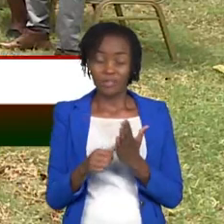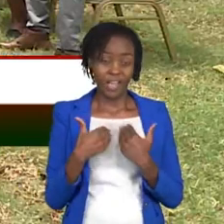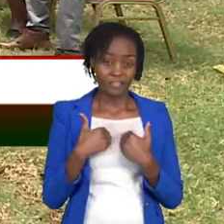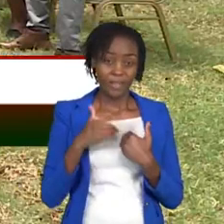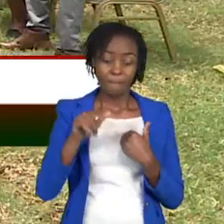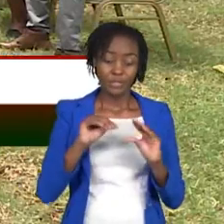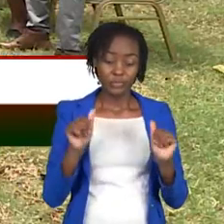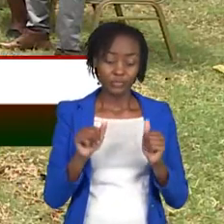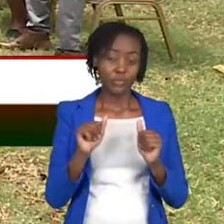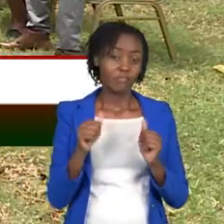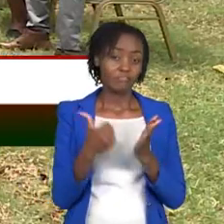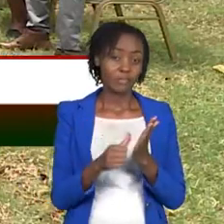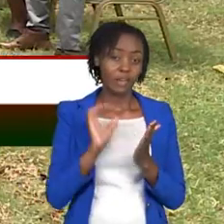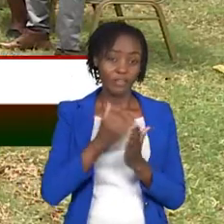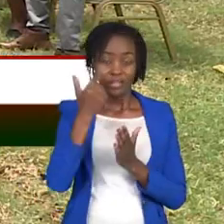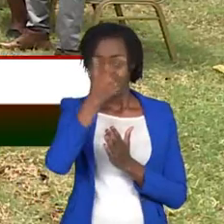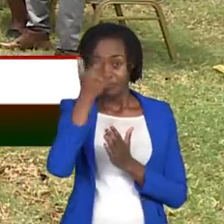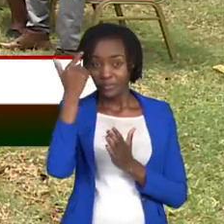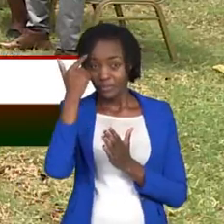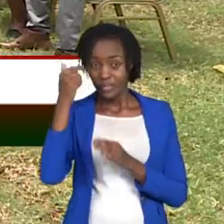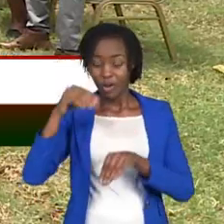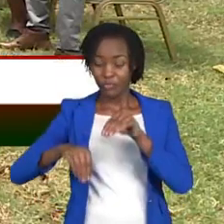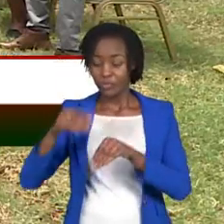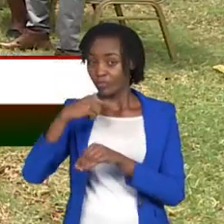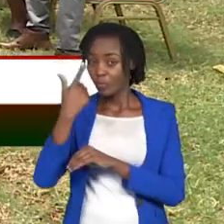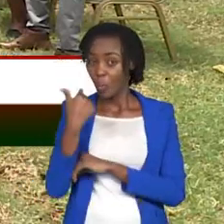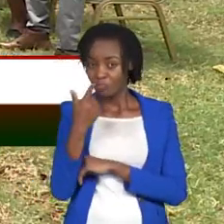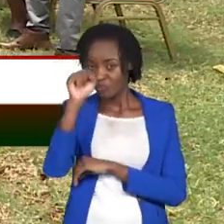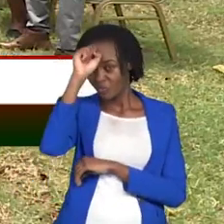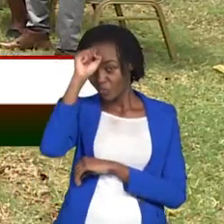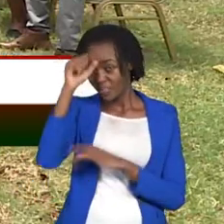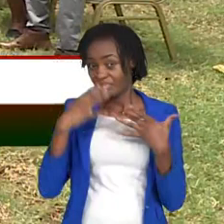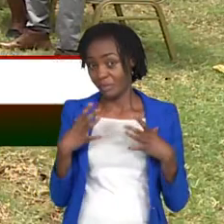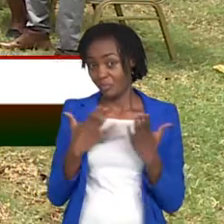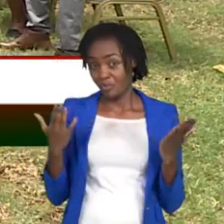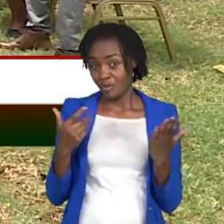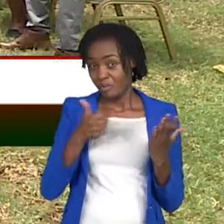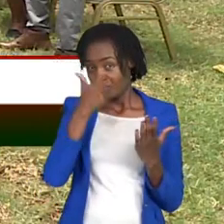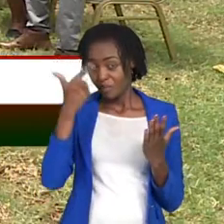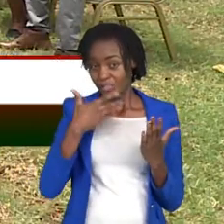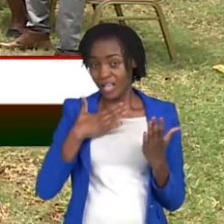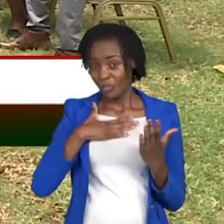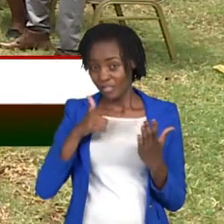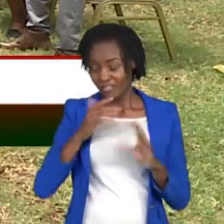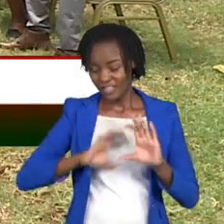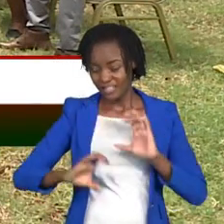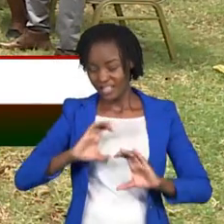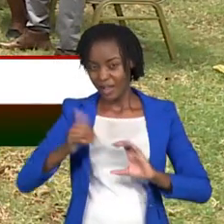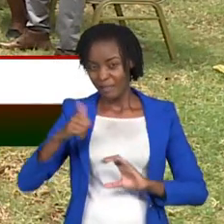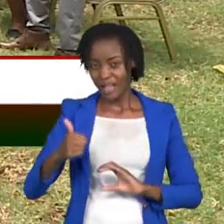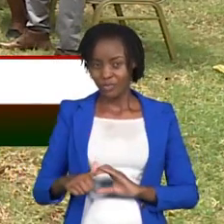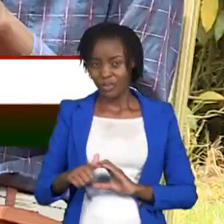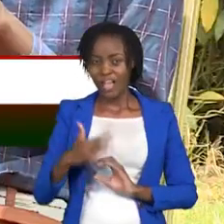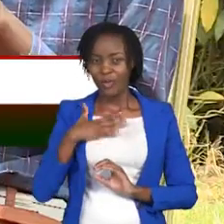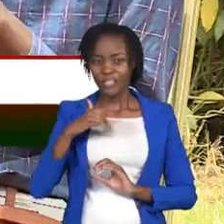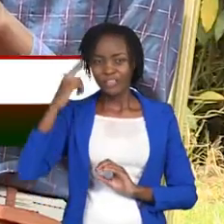because we elect psychopaths. So we also are psychopaths, and we are also foolish because we, as citizens, fail to understand. We get an illusion,